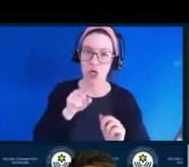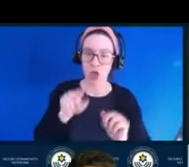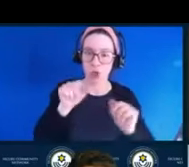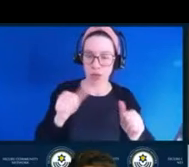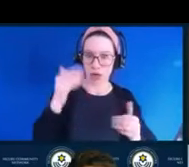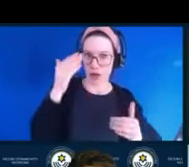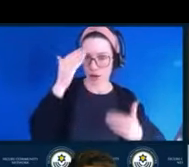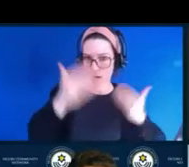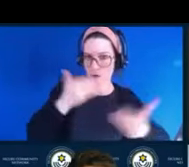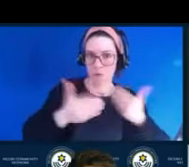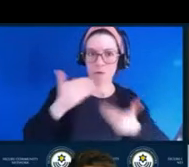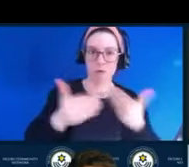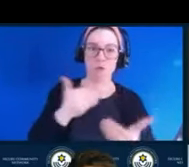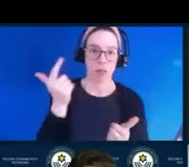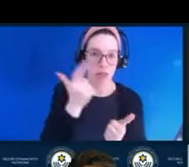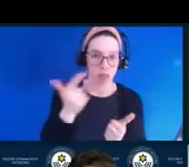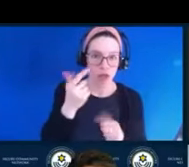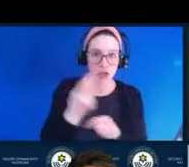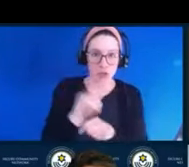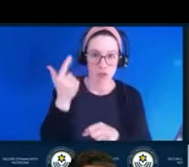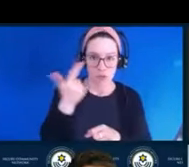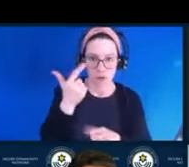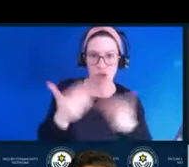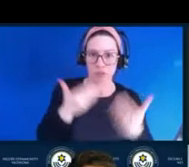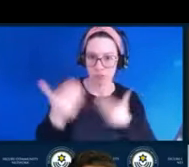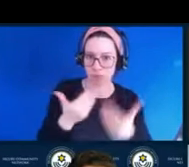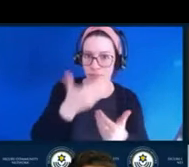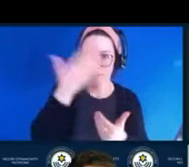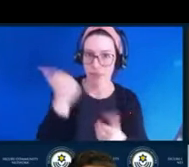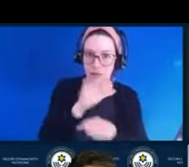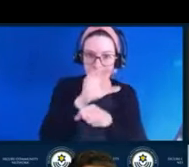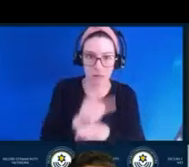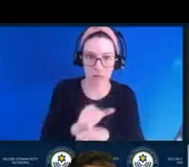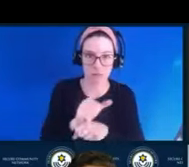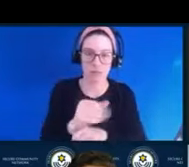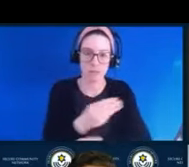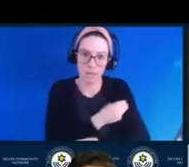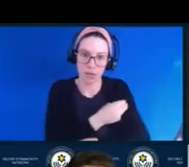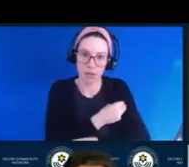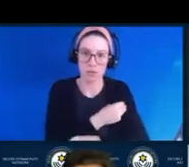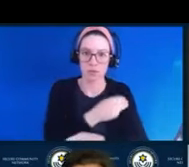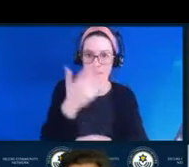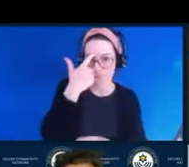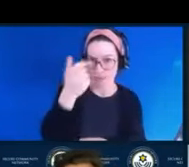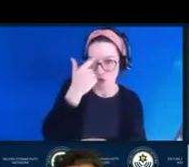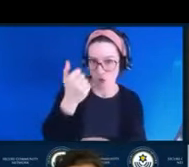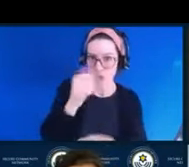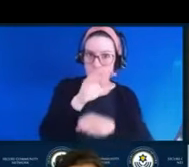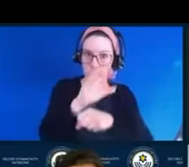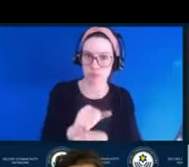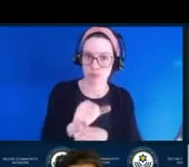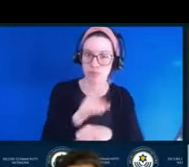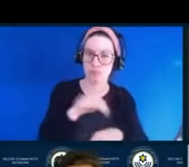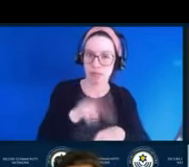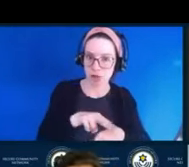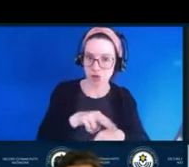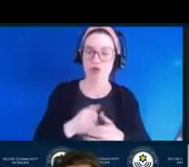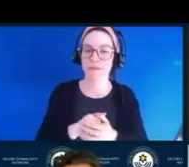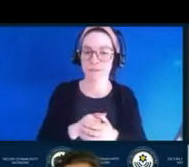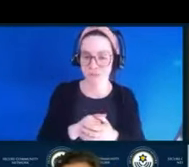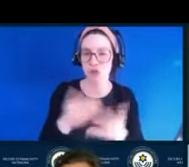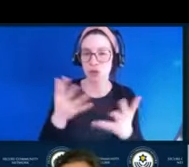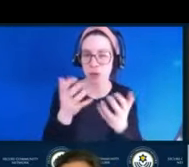start moving into action because you've practiced it so much that it becomes something that you do naturally. And so we